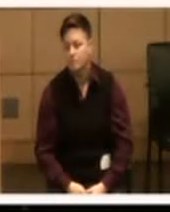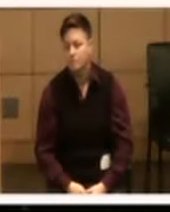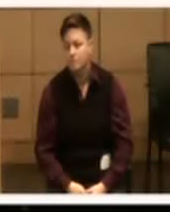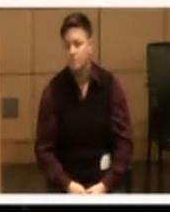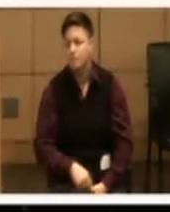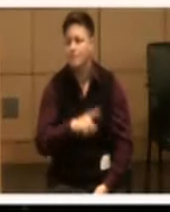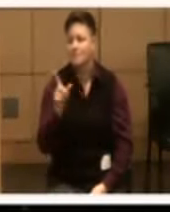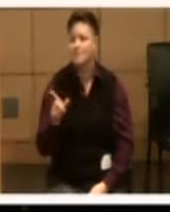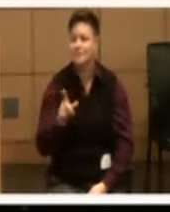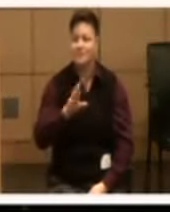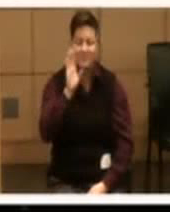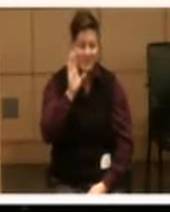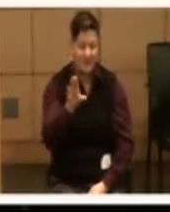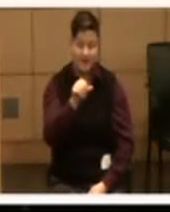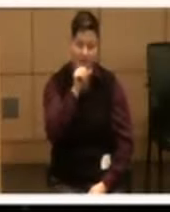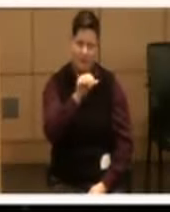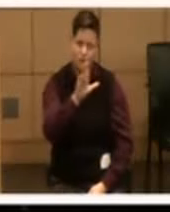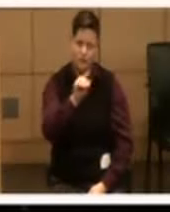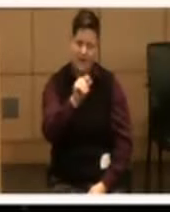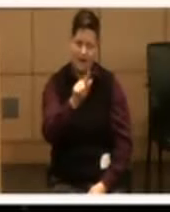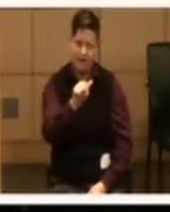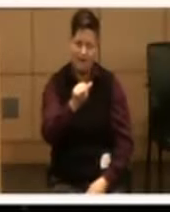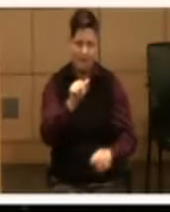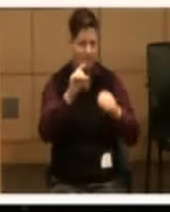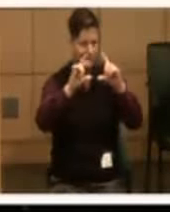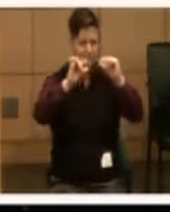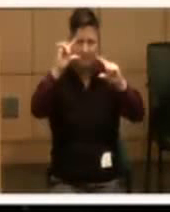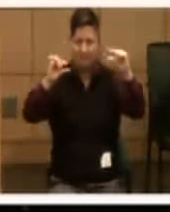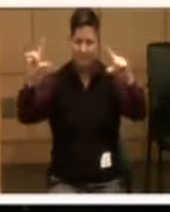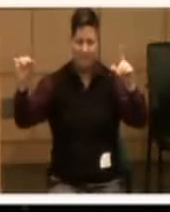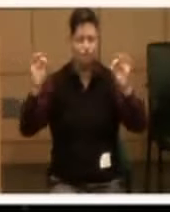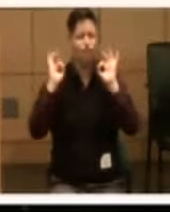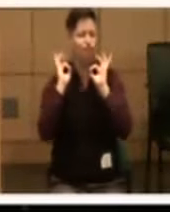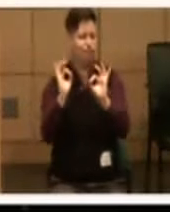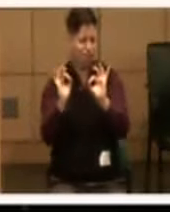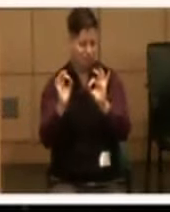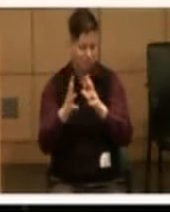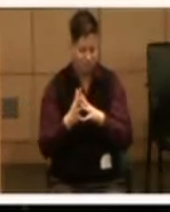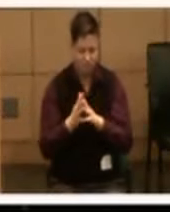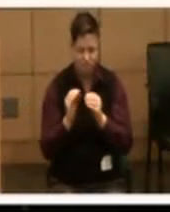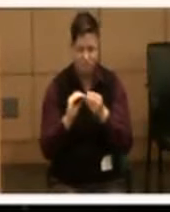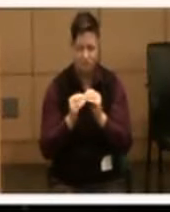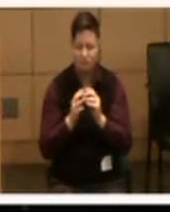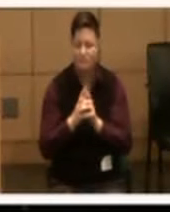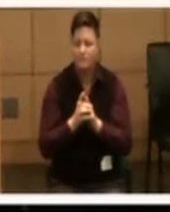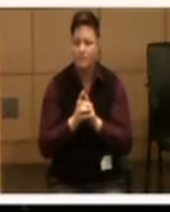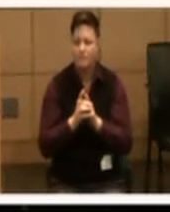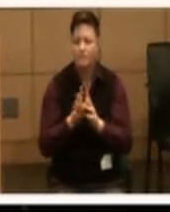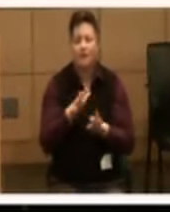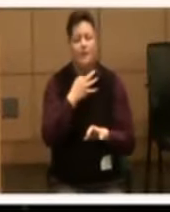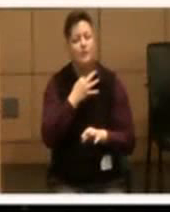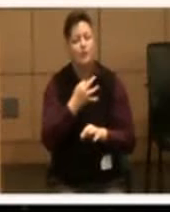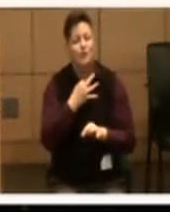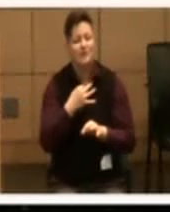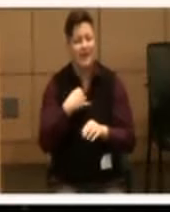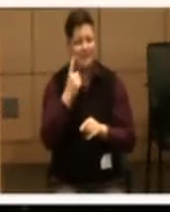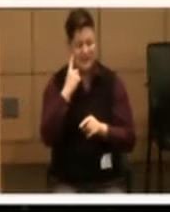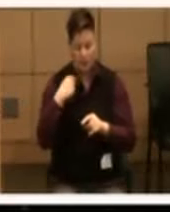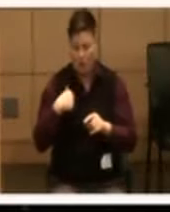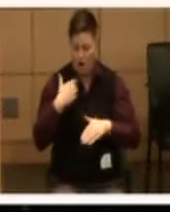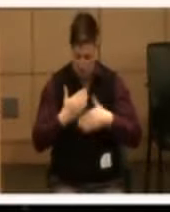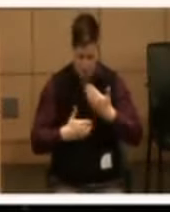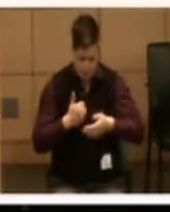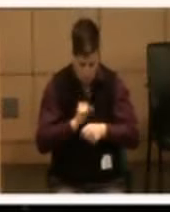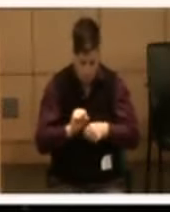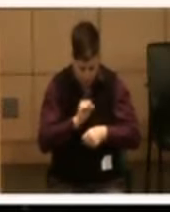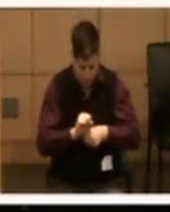Hi. Hi, I love your data, by the way. It's Thank great. You. I'm just curious, because I think you're kind of at the same point as we are of thinking of these